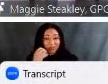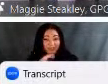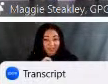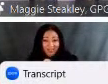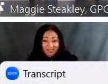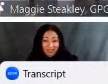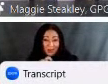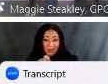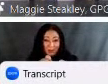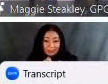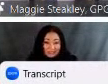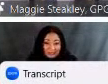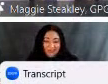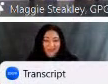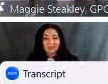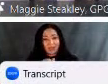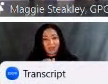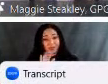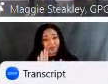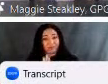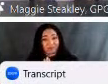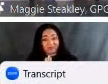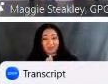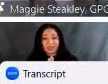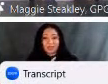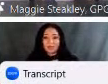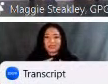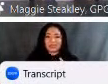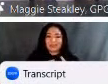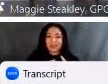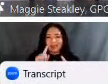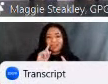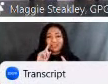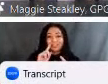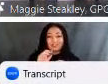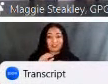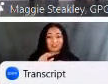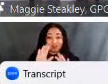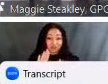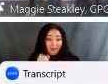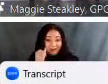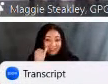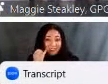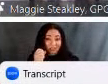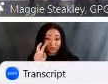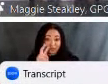ideal. And secondly, I think it's a great idea to project population and try to map